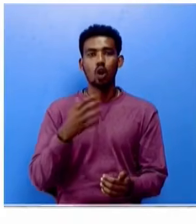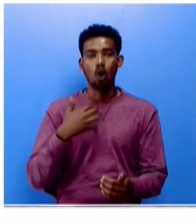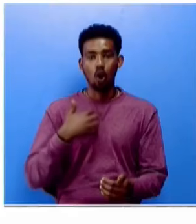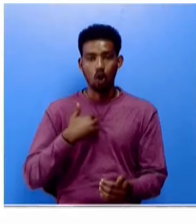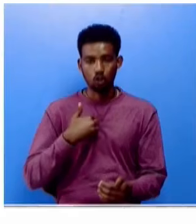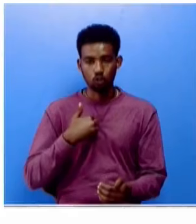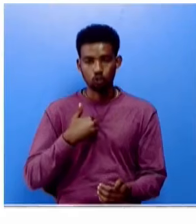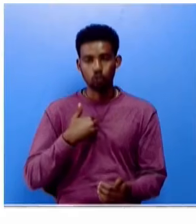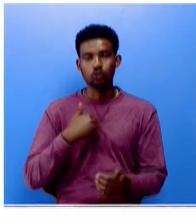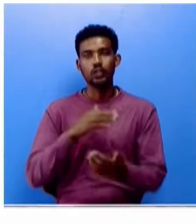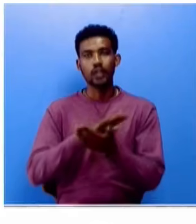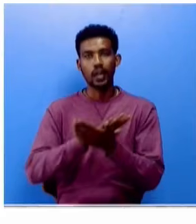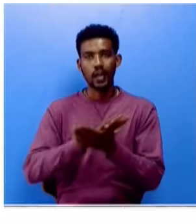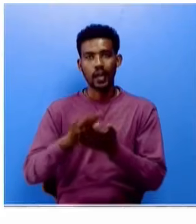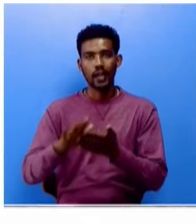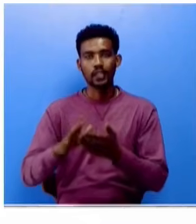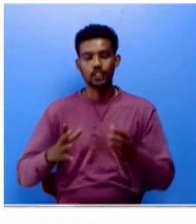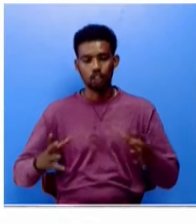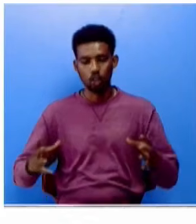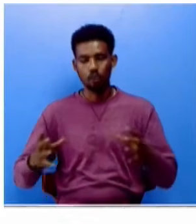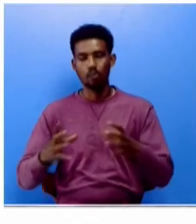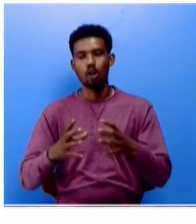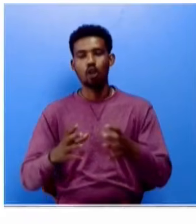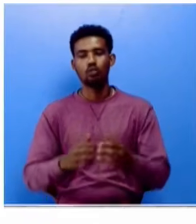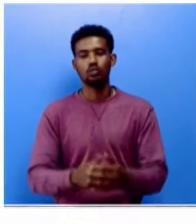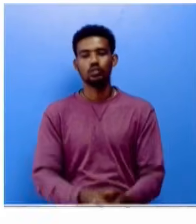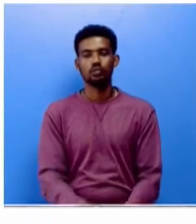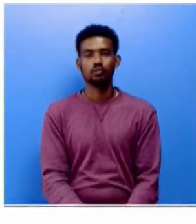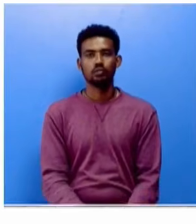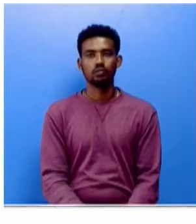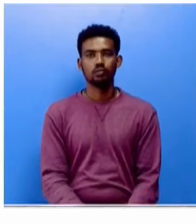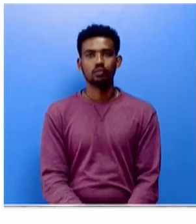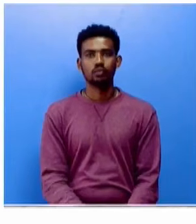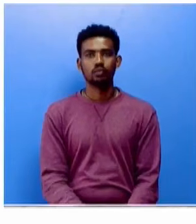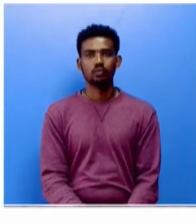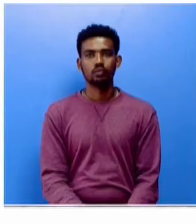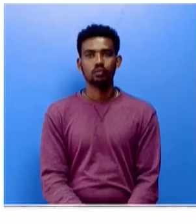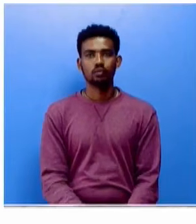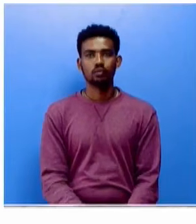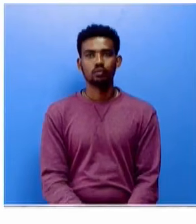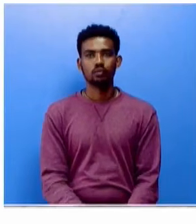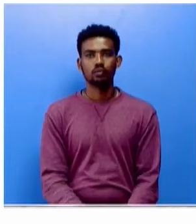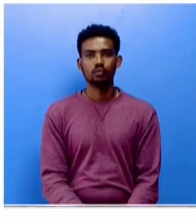clean the compound. The compound.